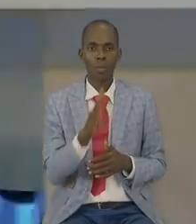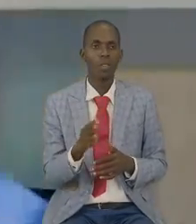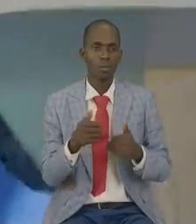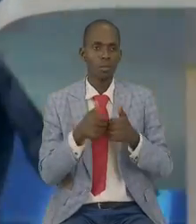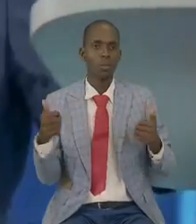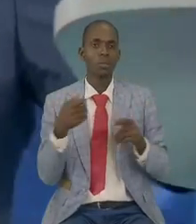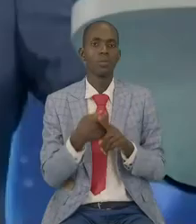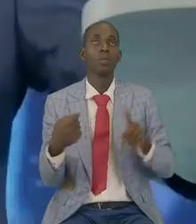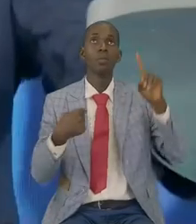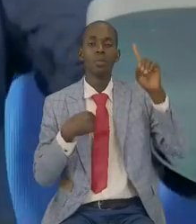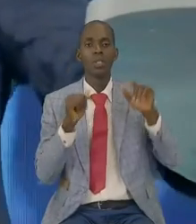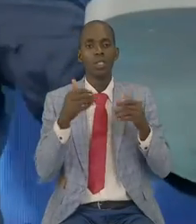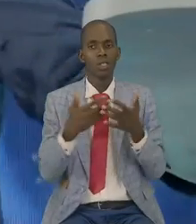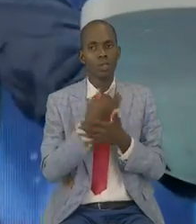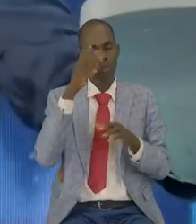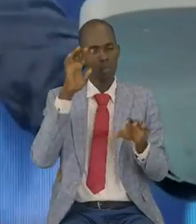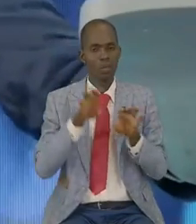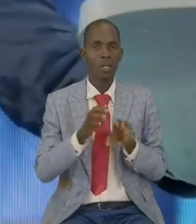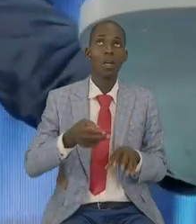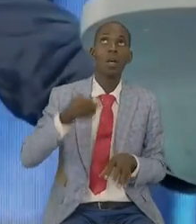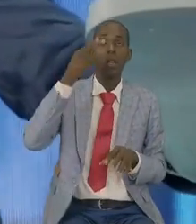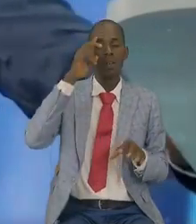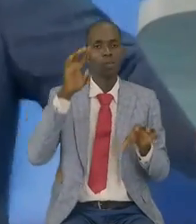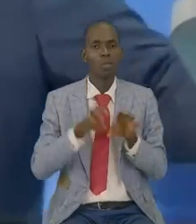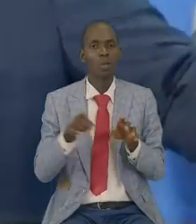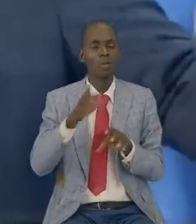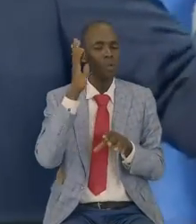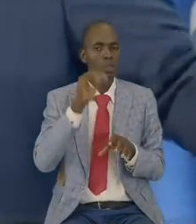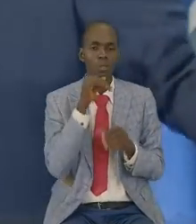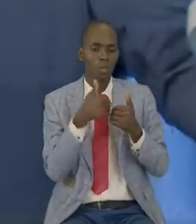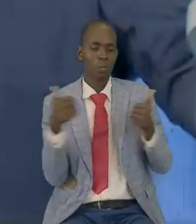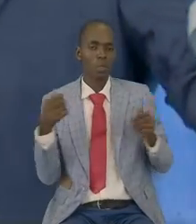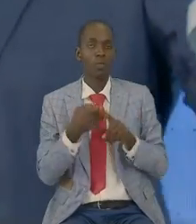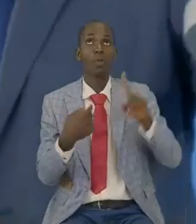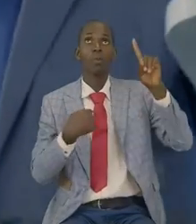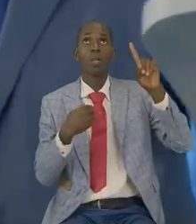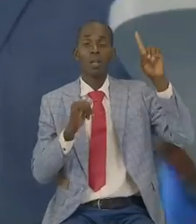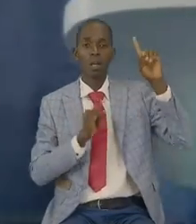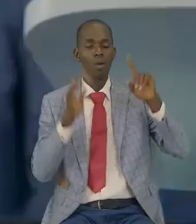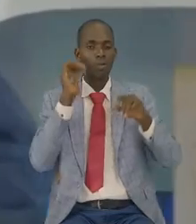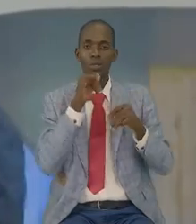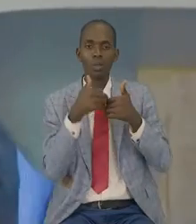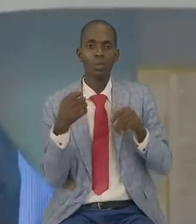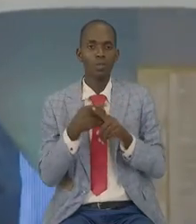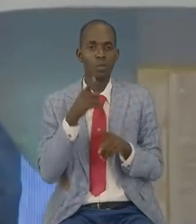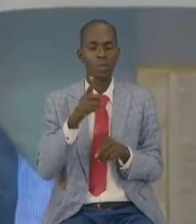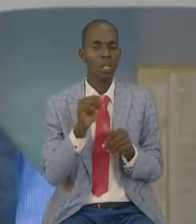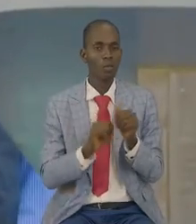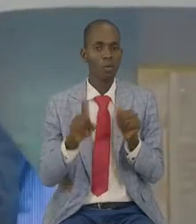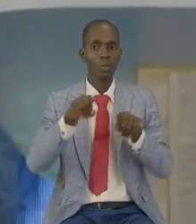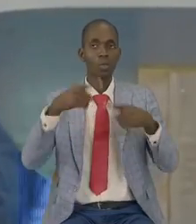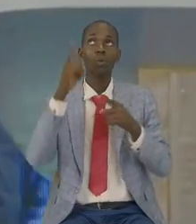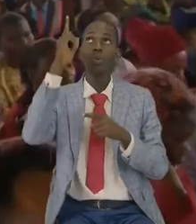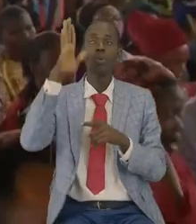A new covenant, a high covenant, they'll not depart from me. I will not depart from them. Anywhere you go, he'll